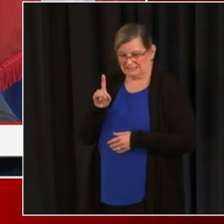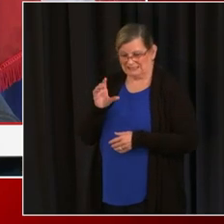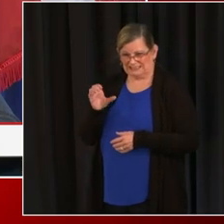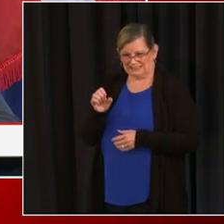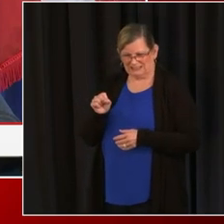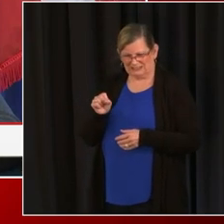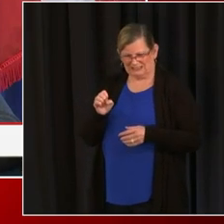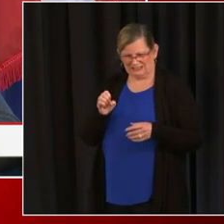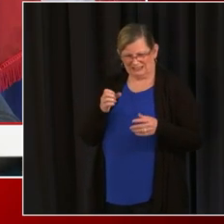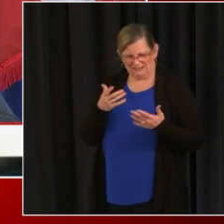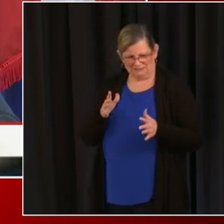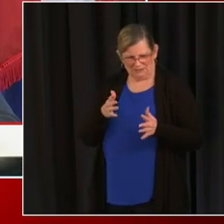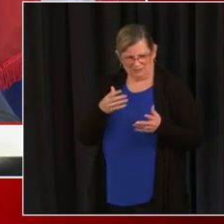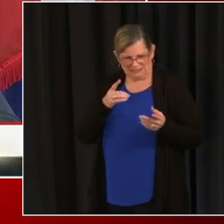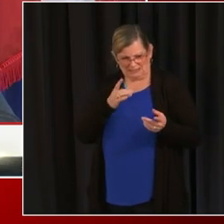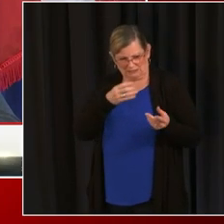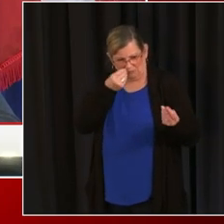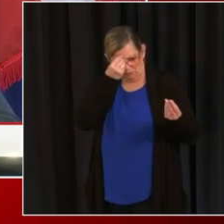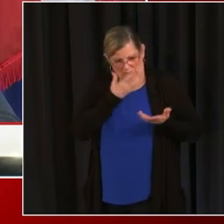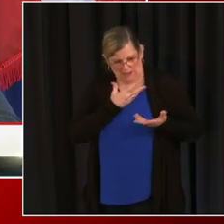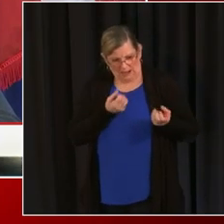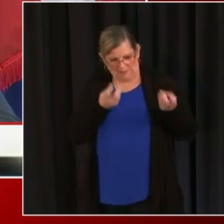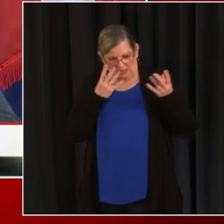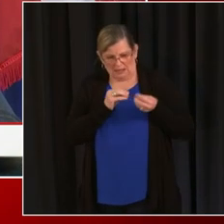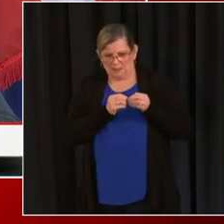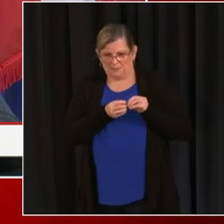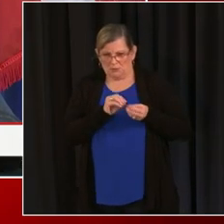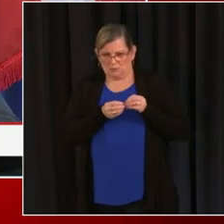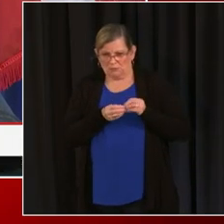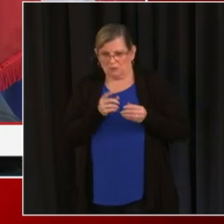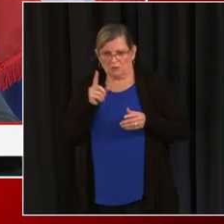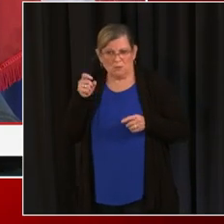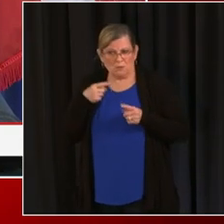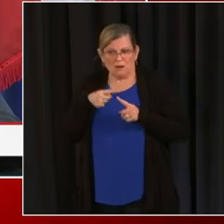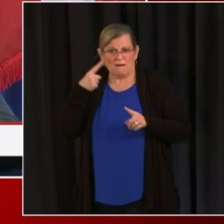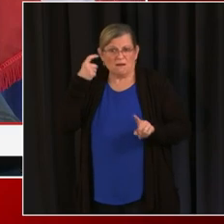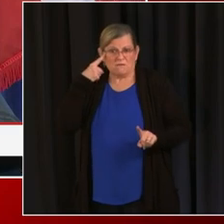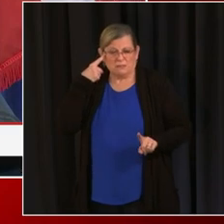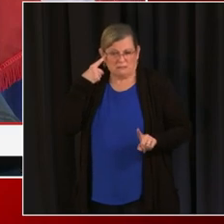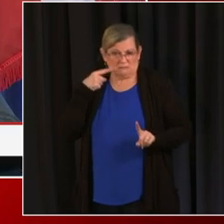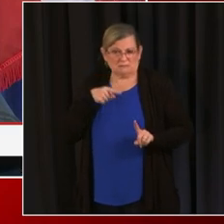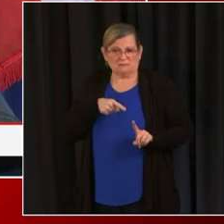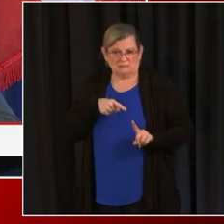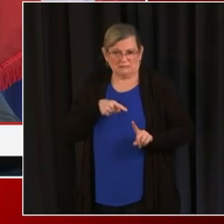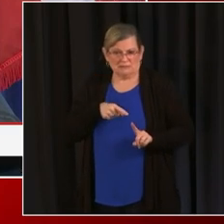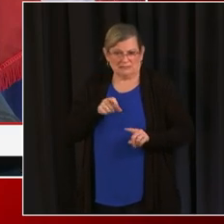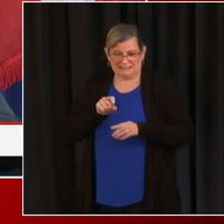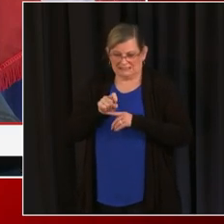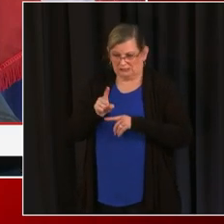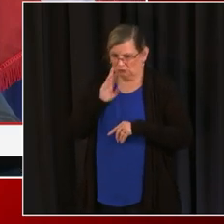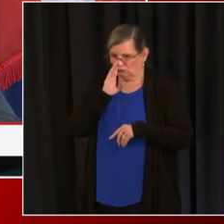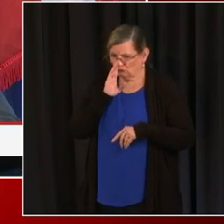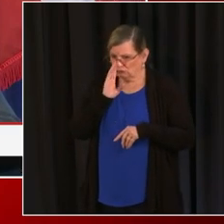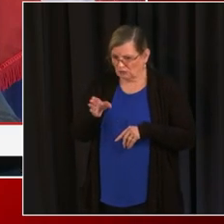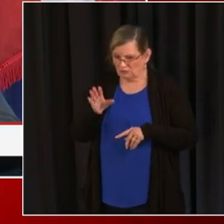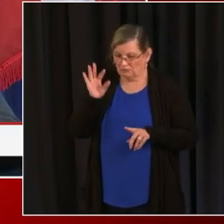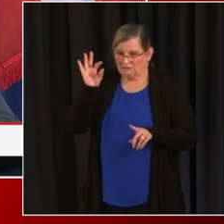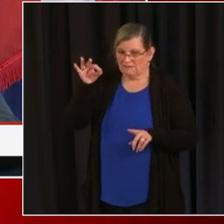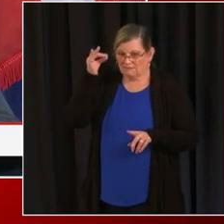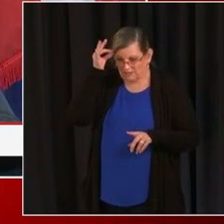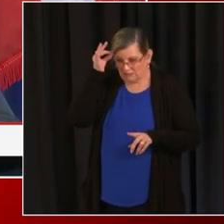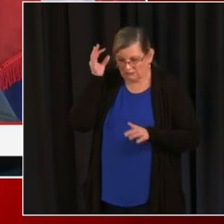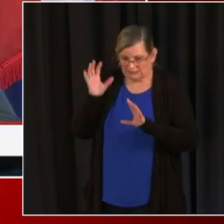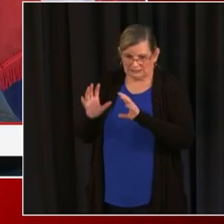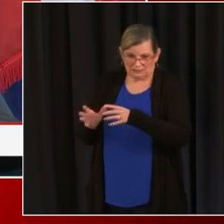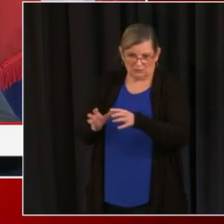number, I'm told, that reflect what the government sends directly to federal